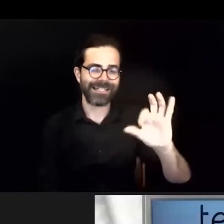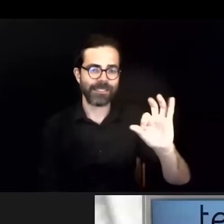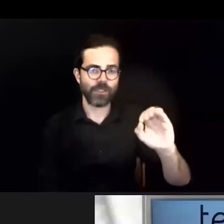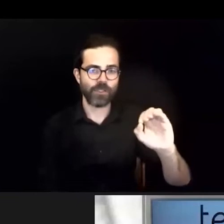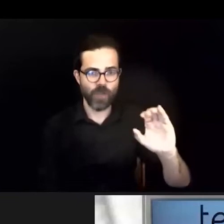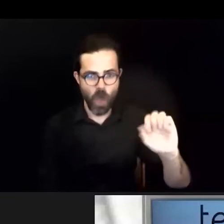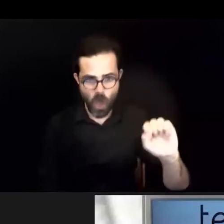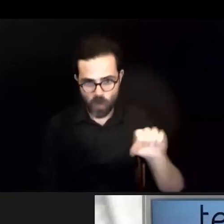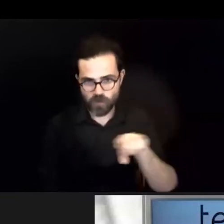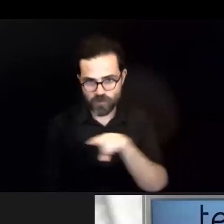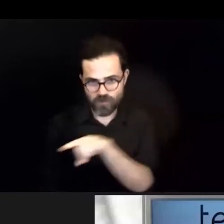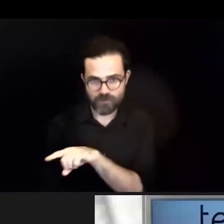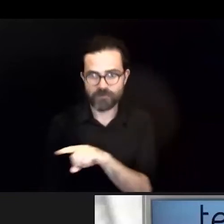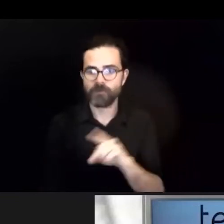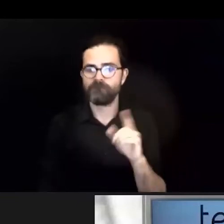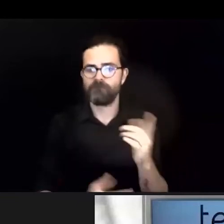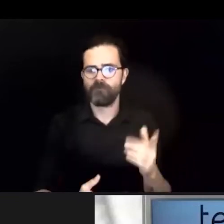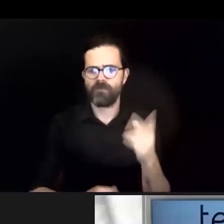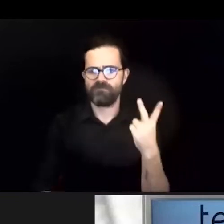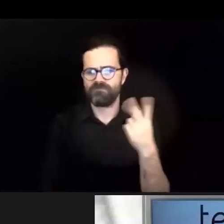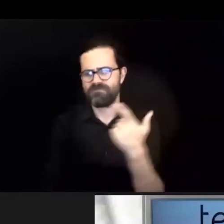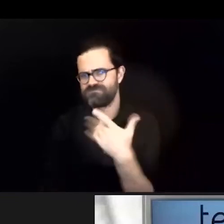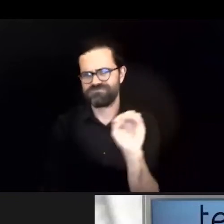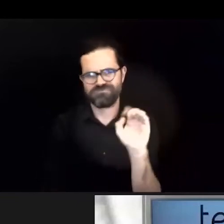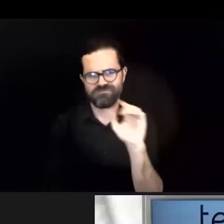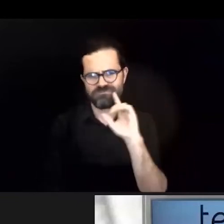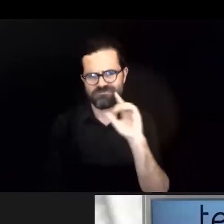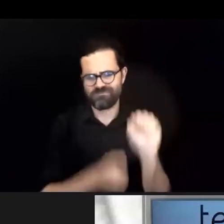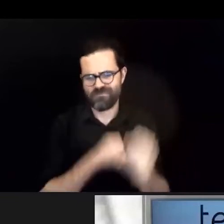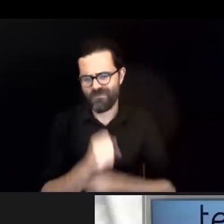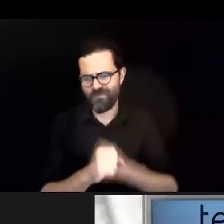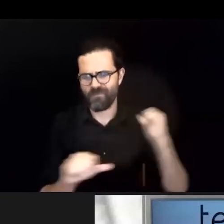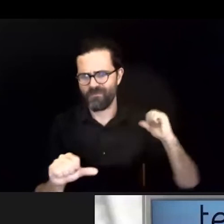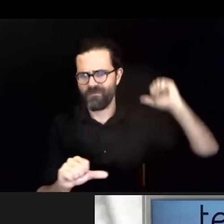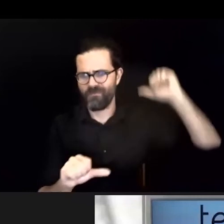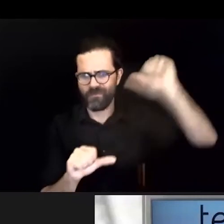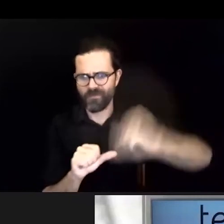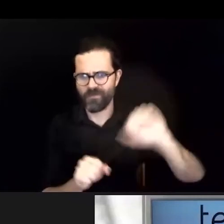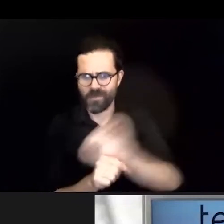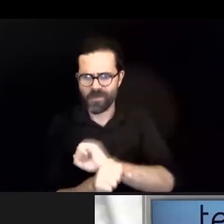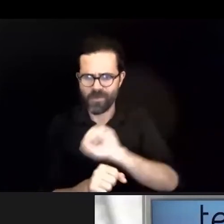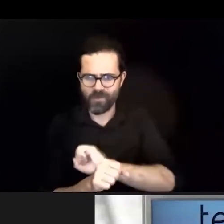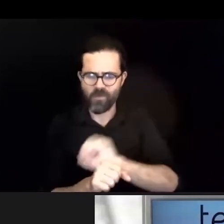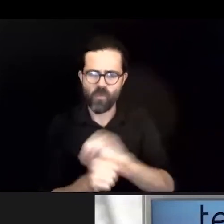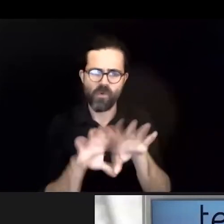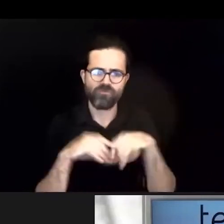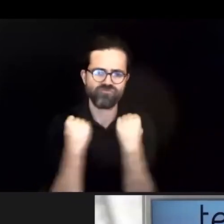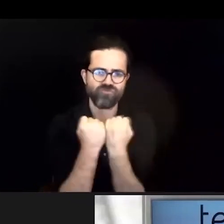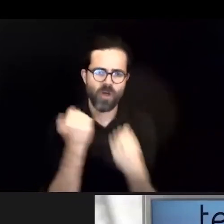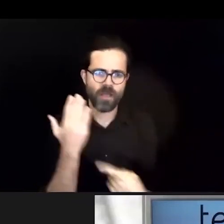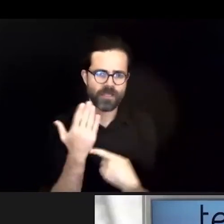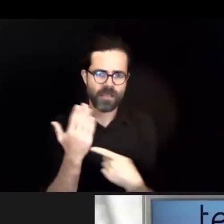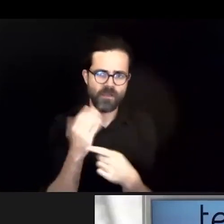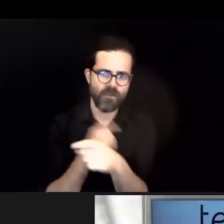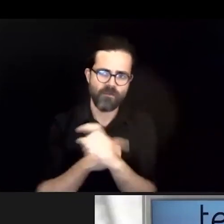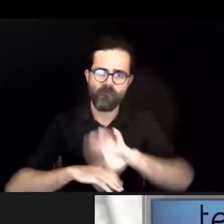years, especially with persons with disabilities and other disadvantaged groups. So could you please tell us a little bit more about your work to